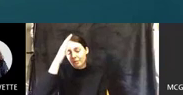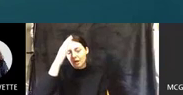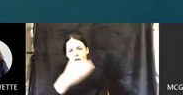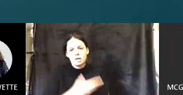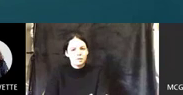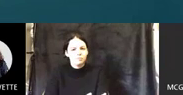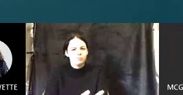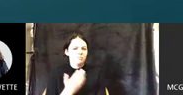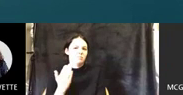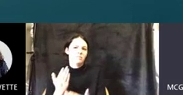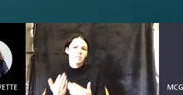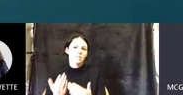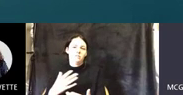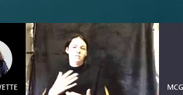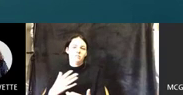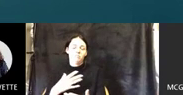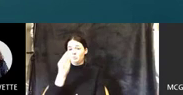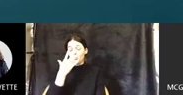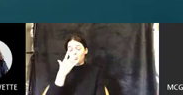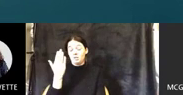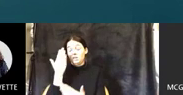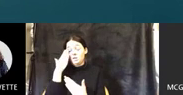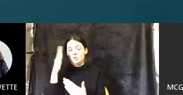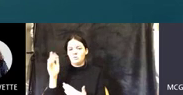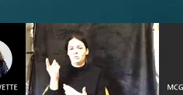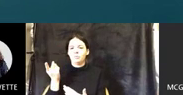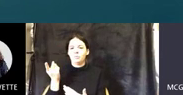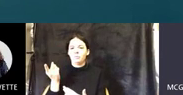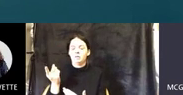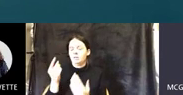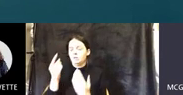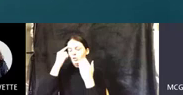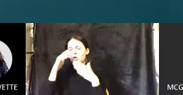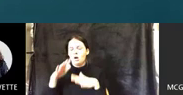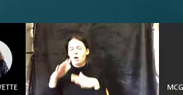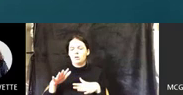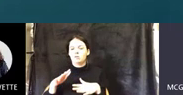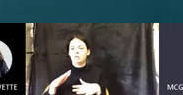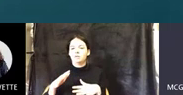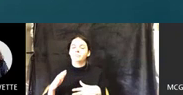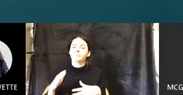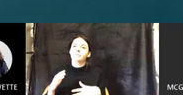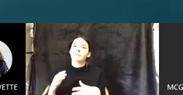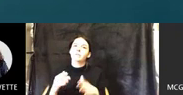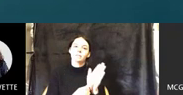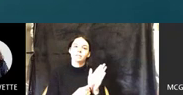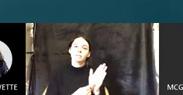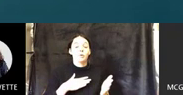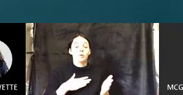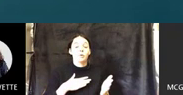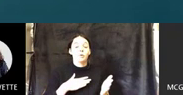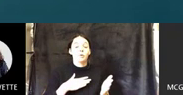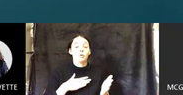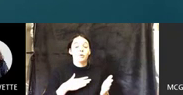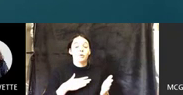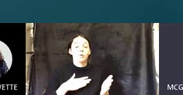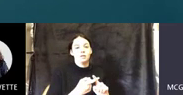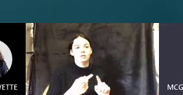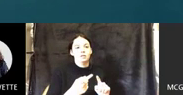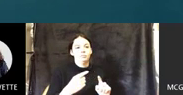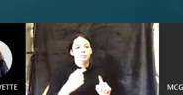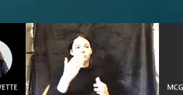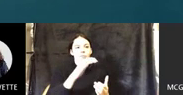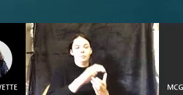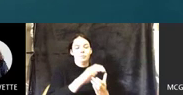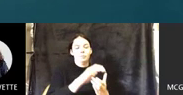talk about it. And then they're shocked. Like, I had a friend who married a guy from DC, and she's not from DC, and